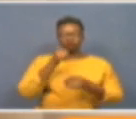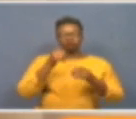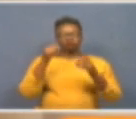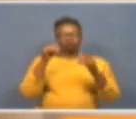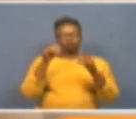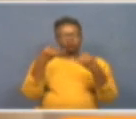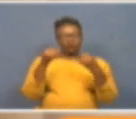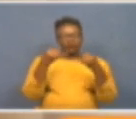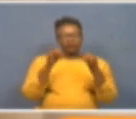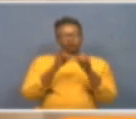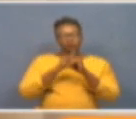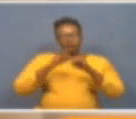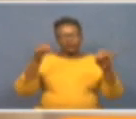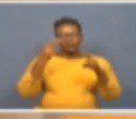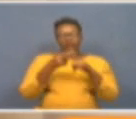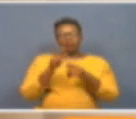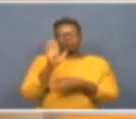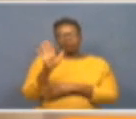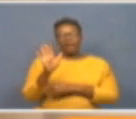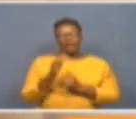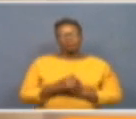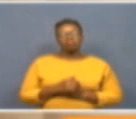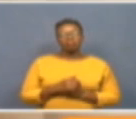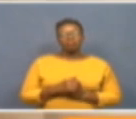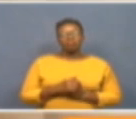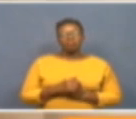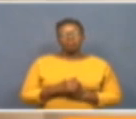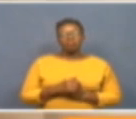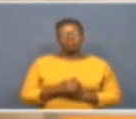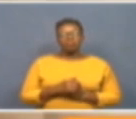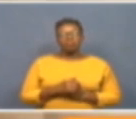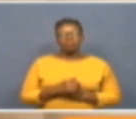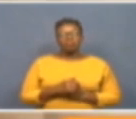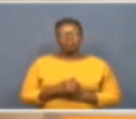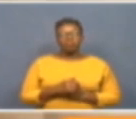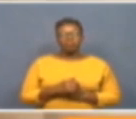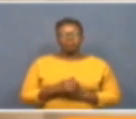name. Stephen Leto reporting for Citizen Television, Milimani Law Courts in Nairobi.